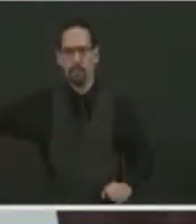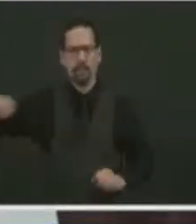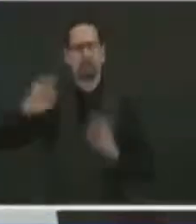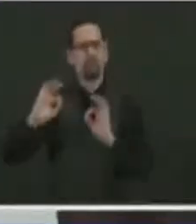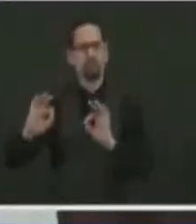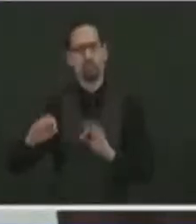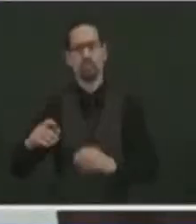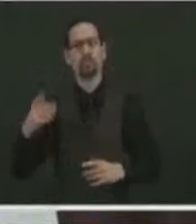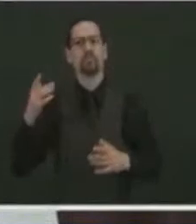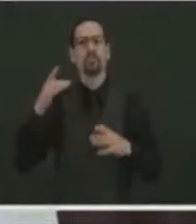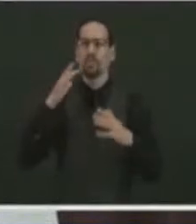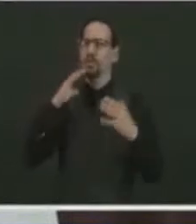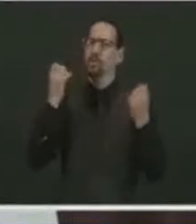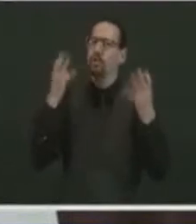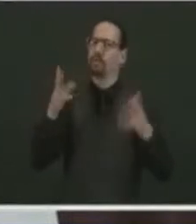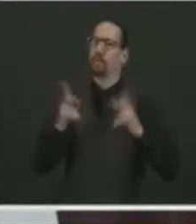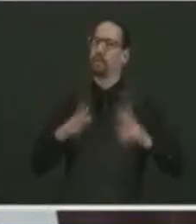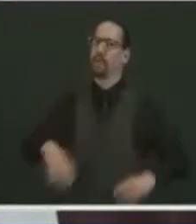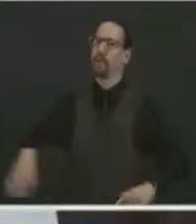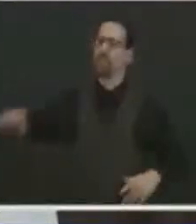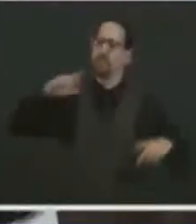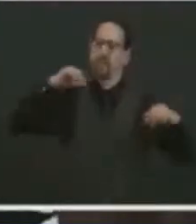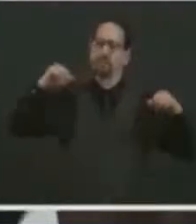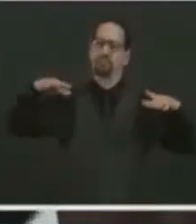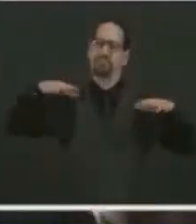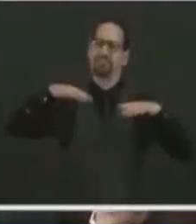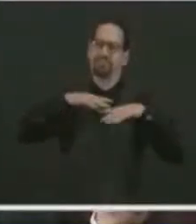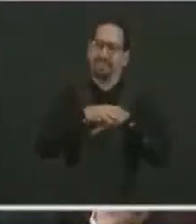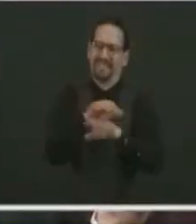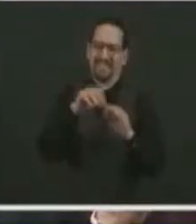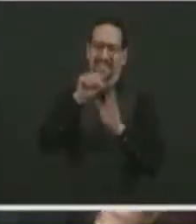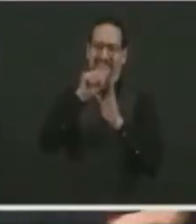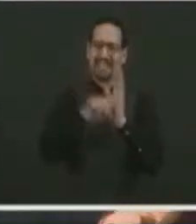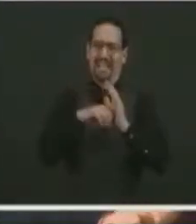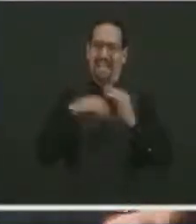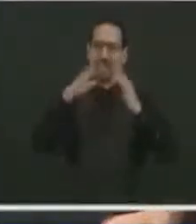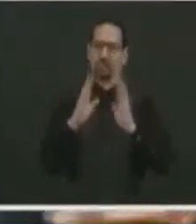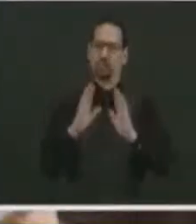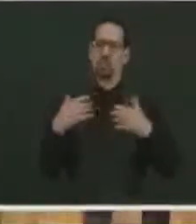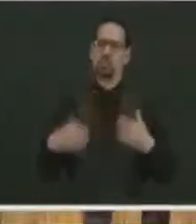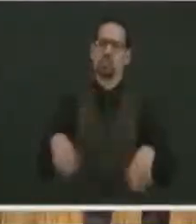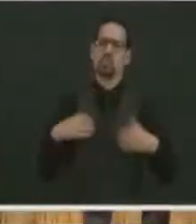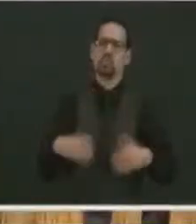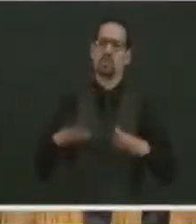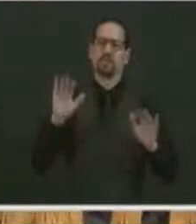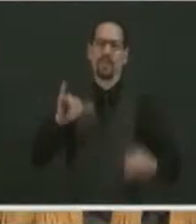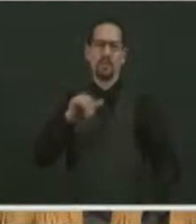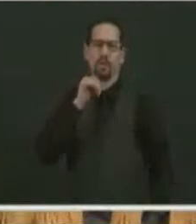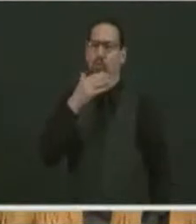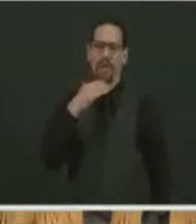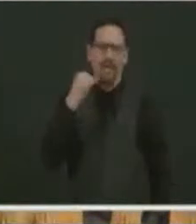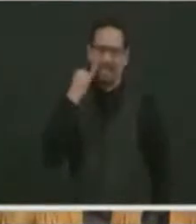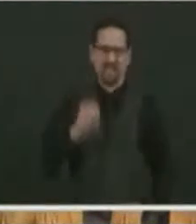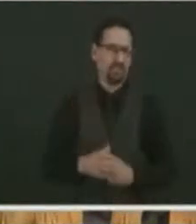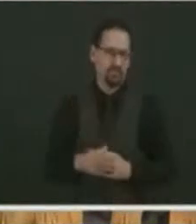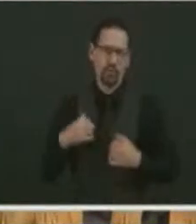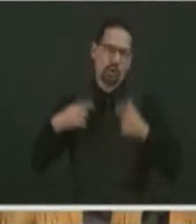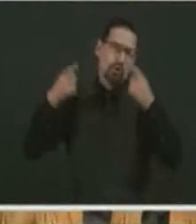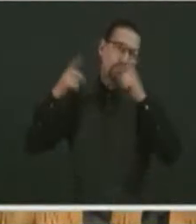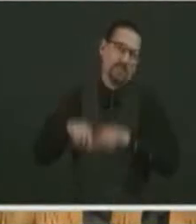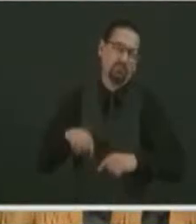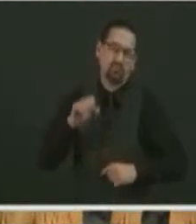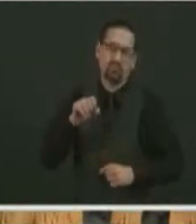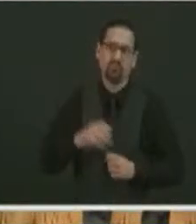hundreds of people squished into the State House. That I know is a very bad idea. That's one thing that Minority Leader Filippi